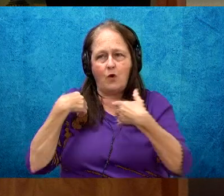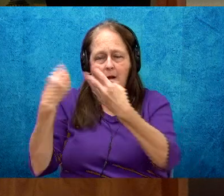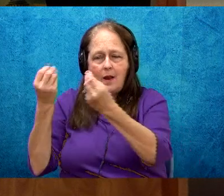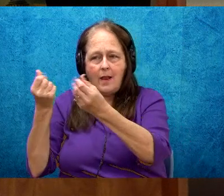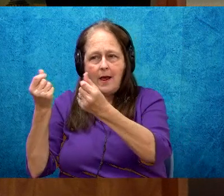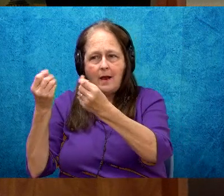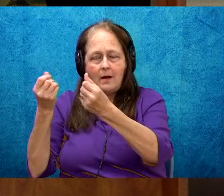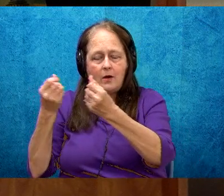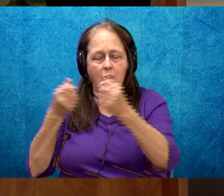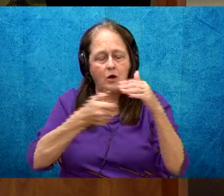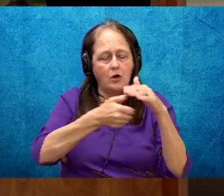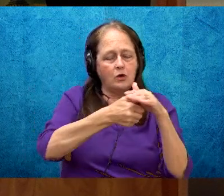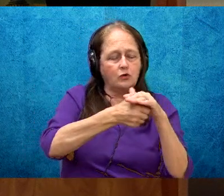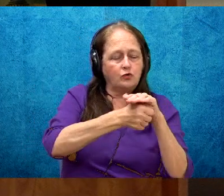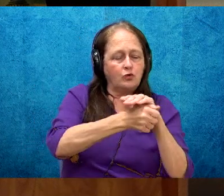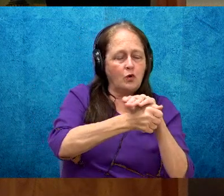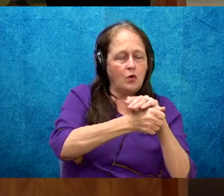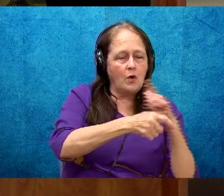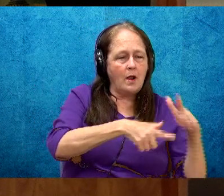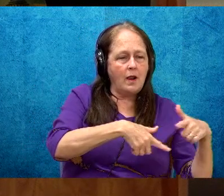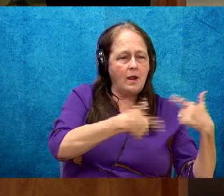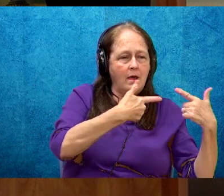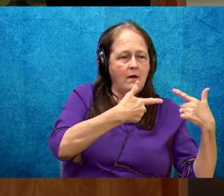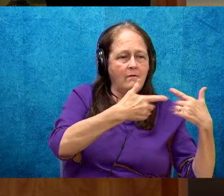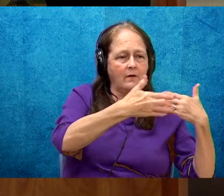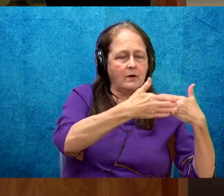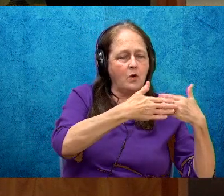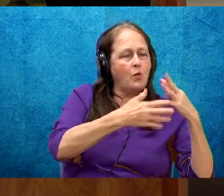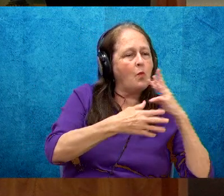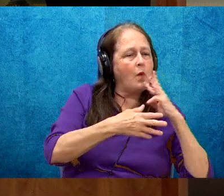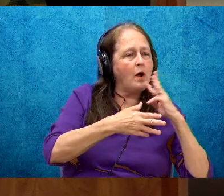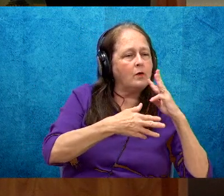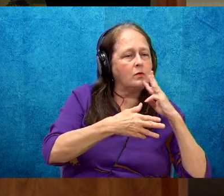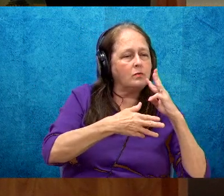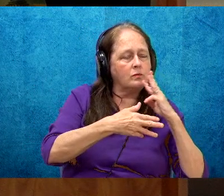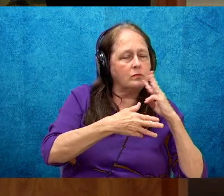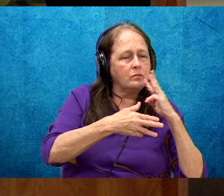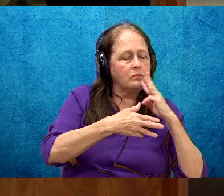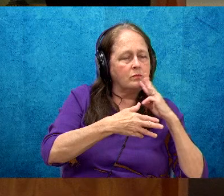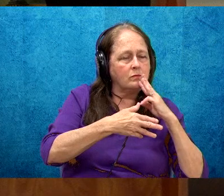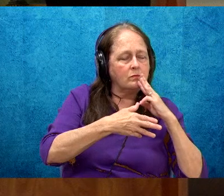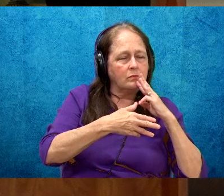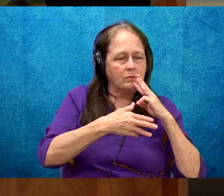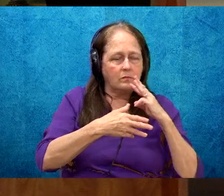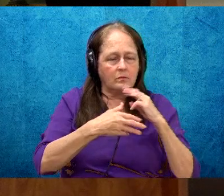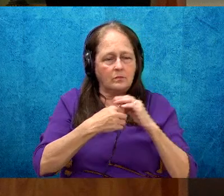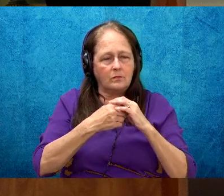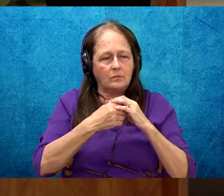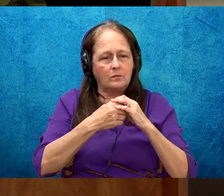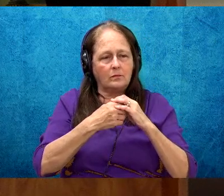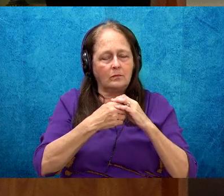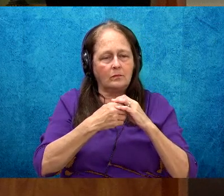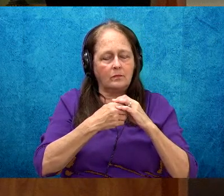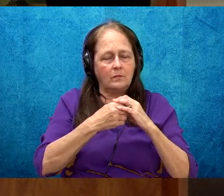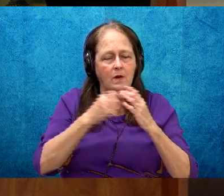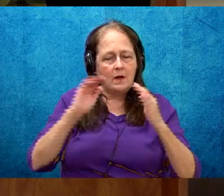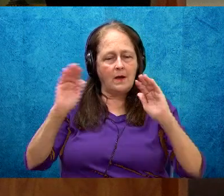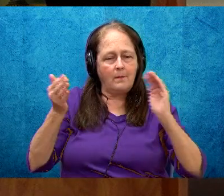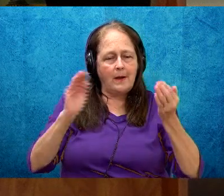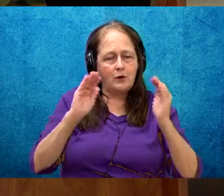turtles live in and around the water. So the author is still making a comparison. Very